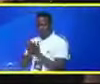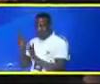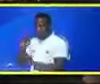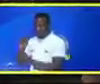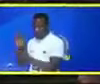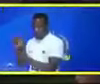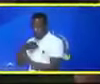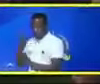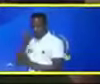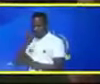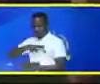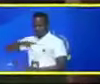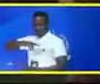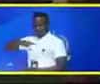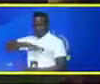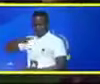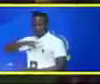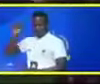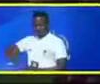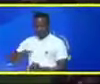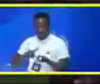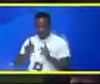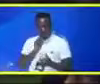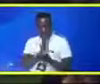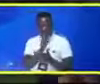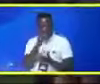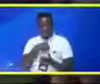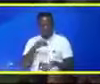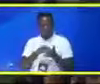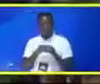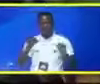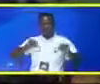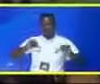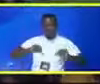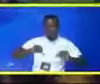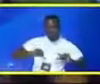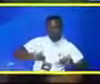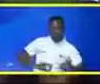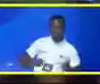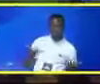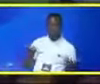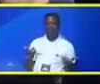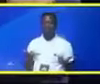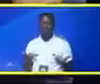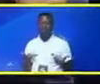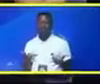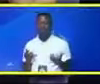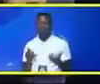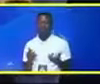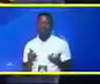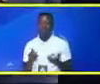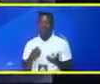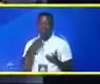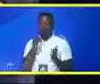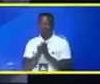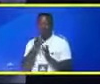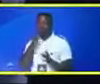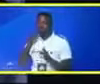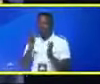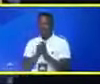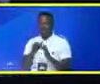light speak. Hallelujah. Yes, sir. He said, declare ye that